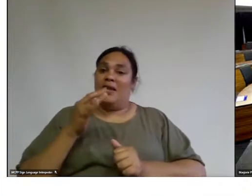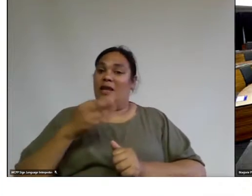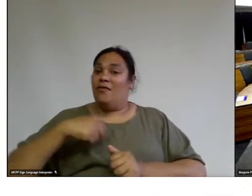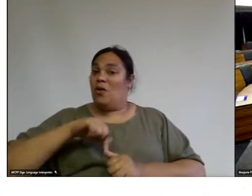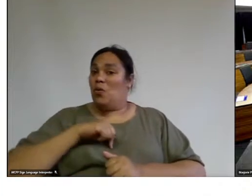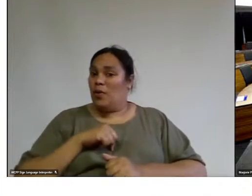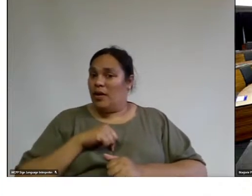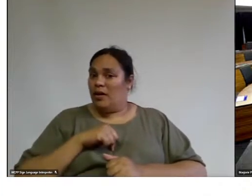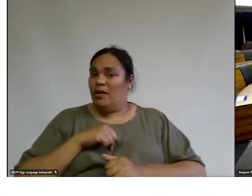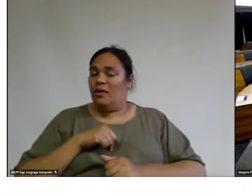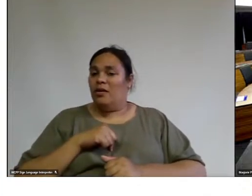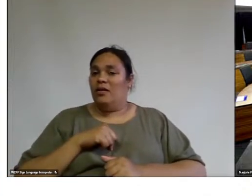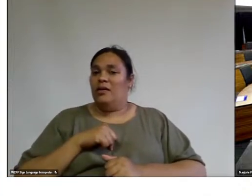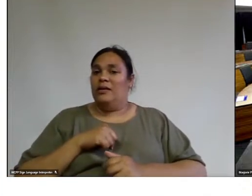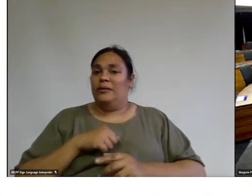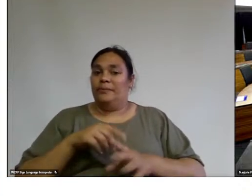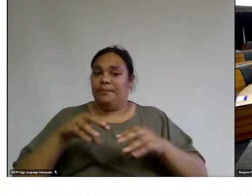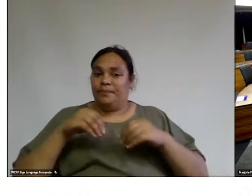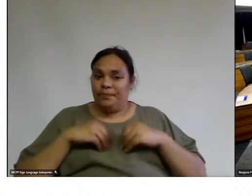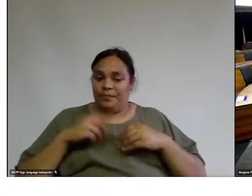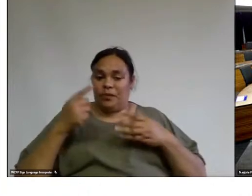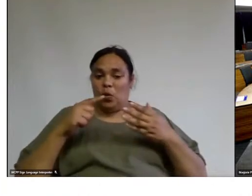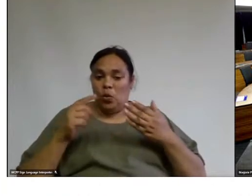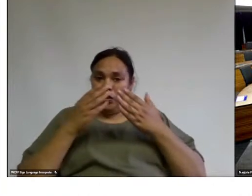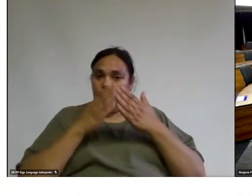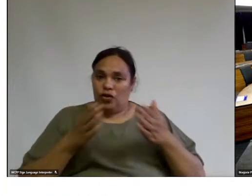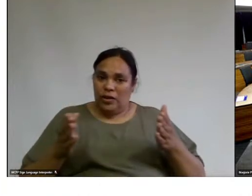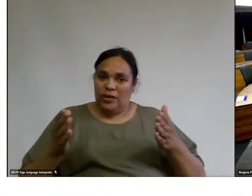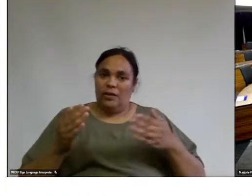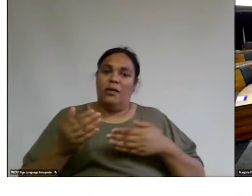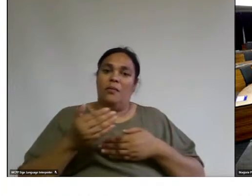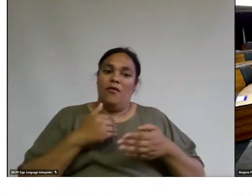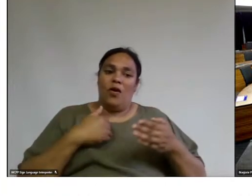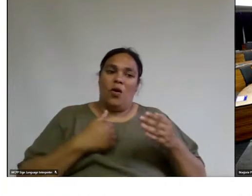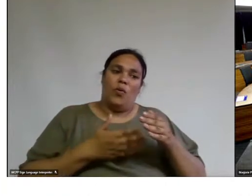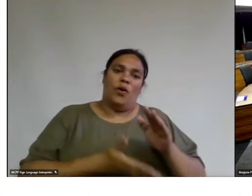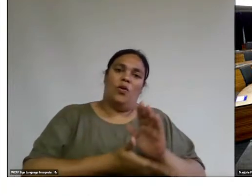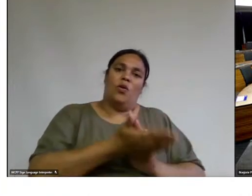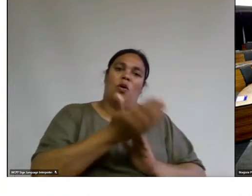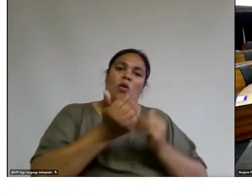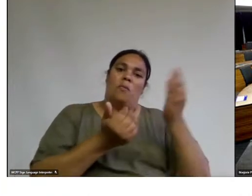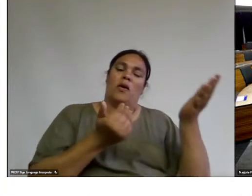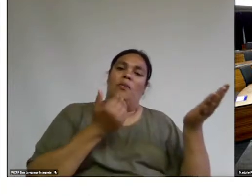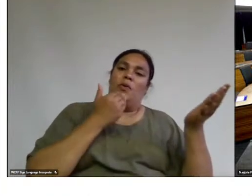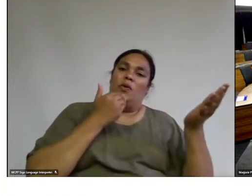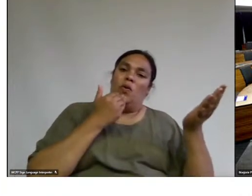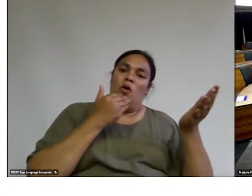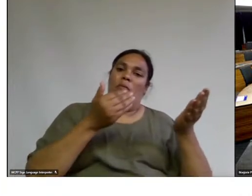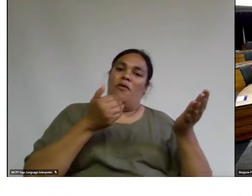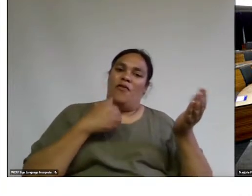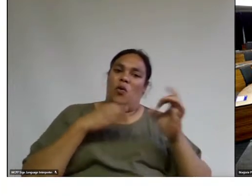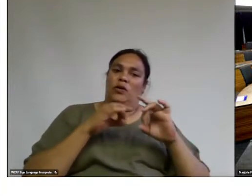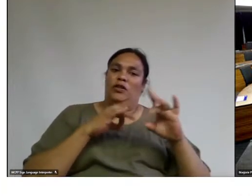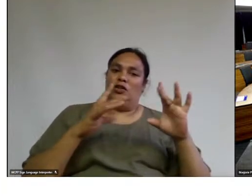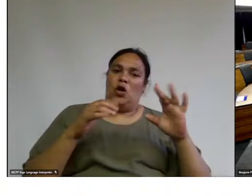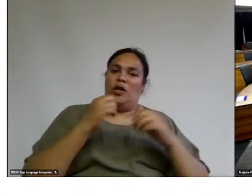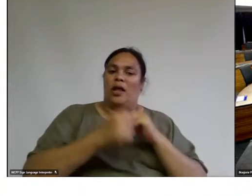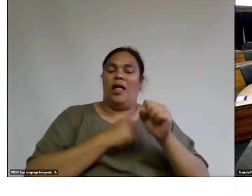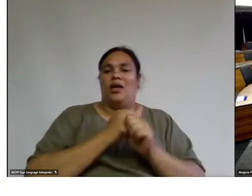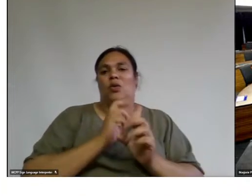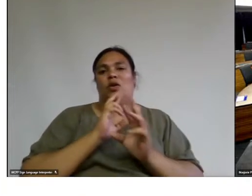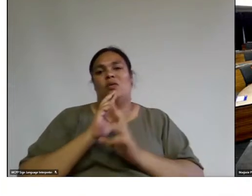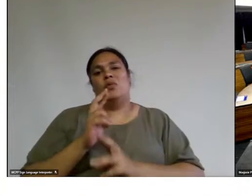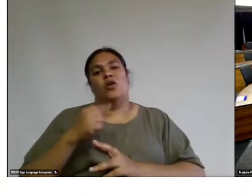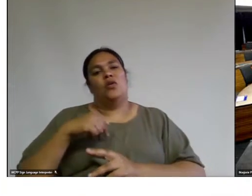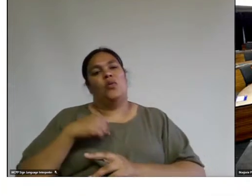are taken in as the Auditor General before it goes before we start with the annual reports, that we